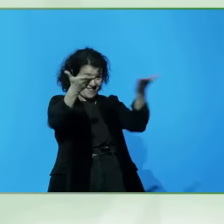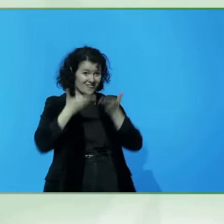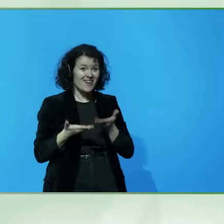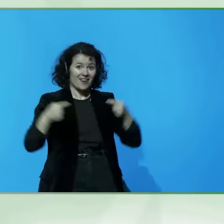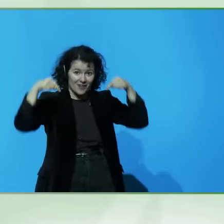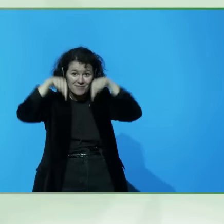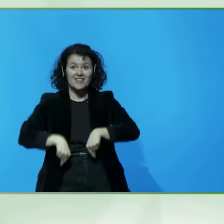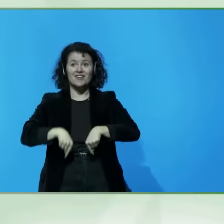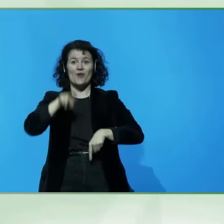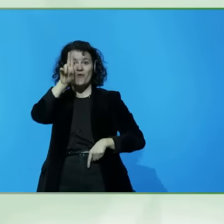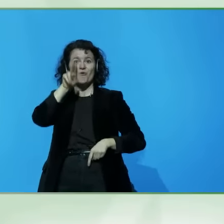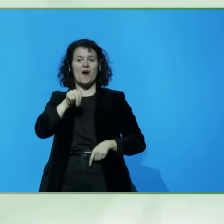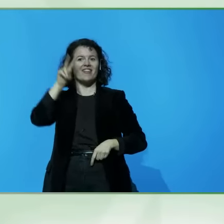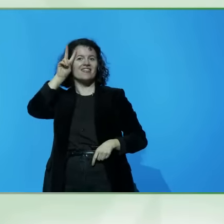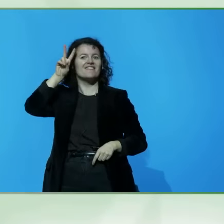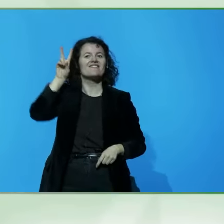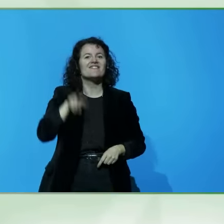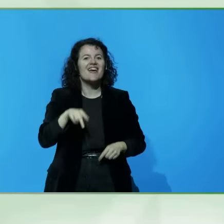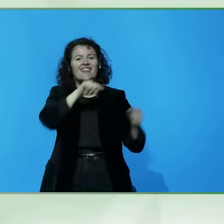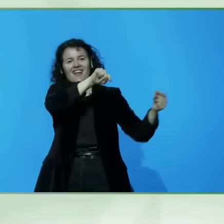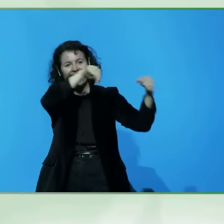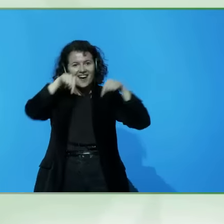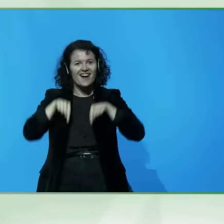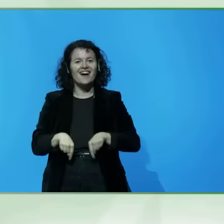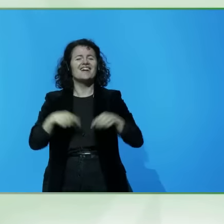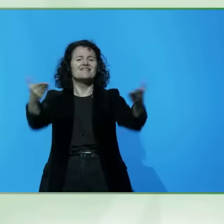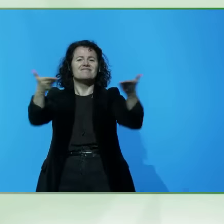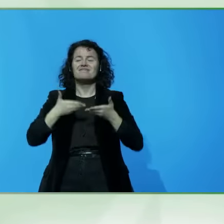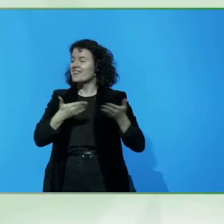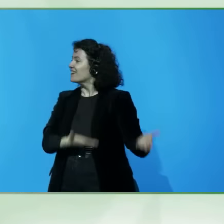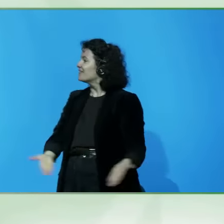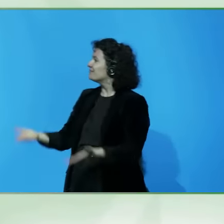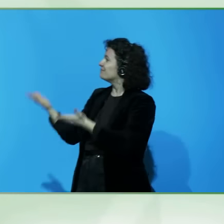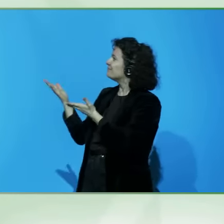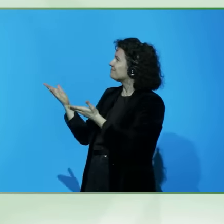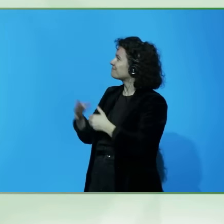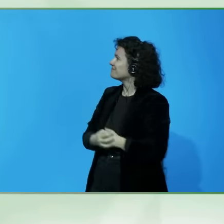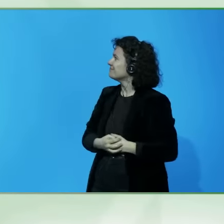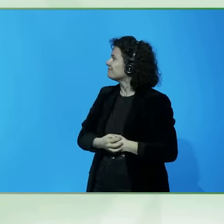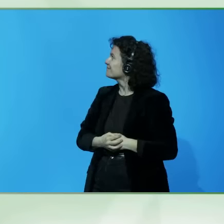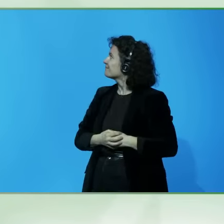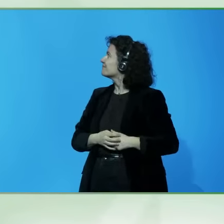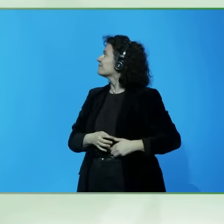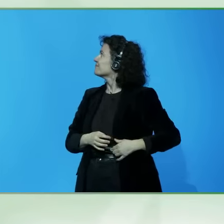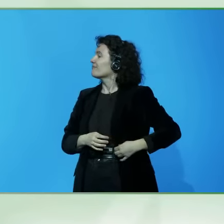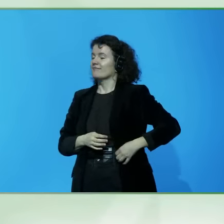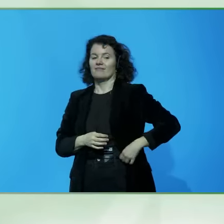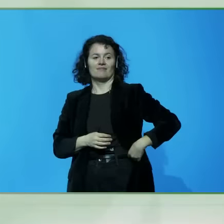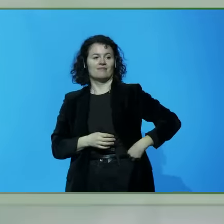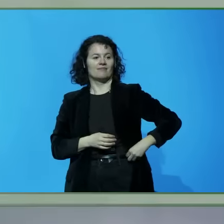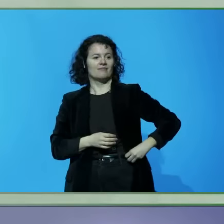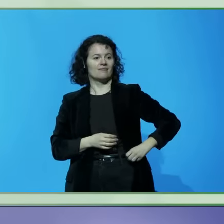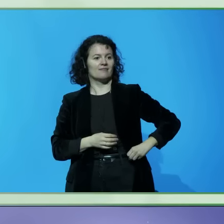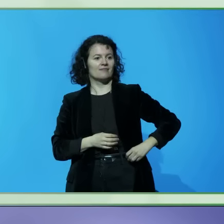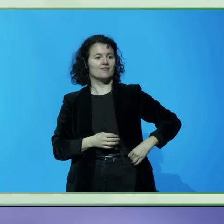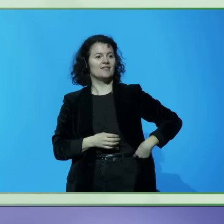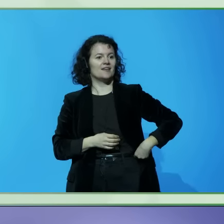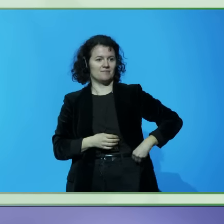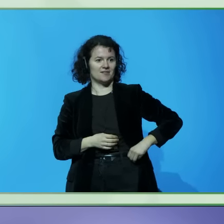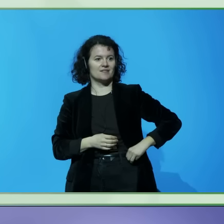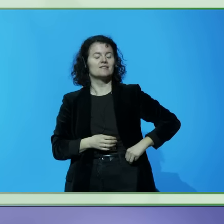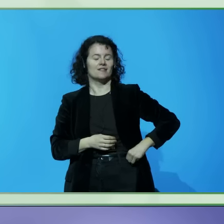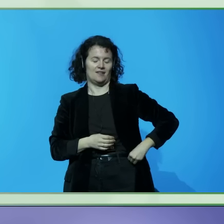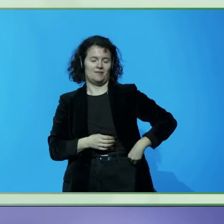Vienna. Thank you so much. The floor is yours, Mr. Brandolino. Thank you, Yeti. Thank you, everyone. Welcome